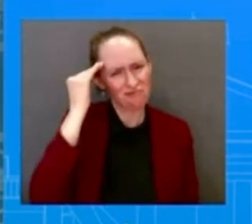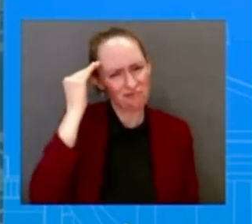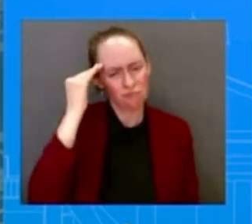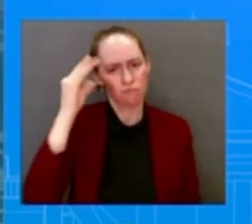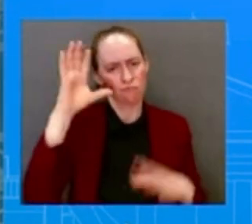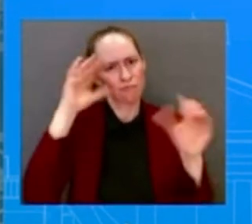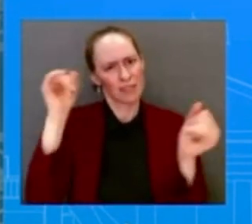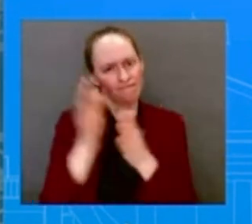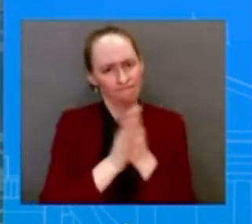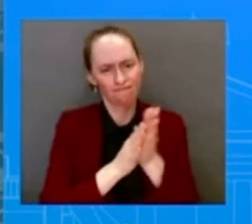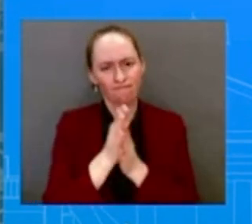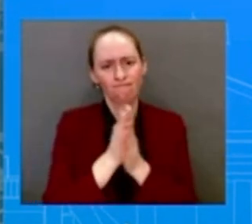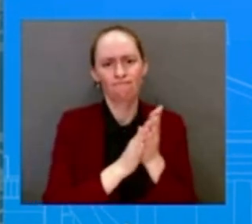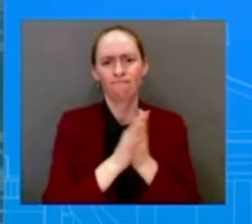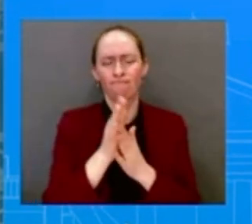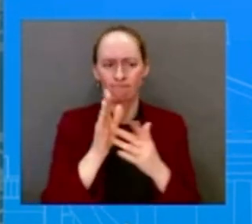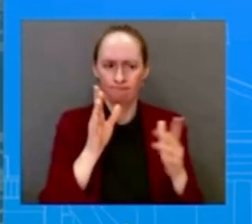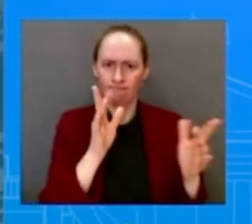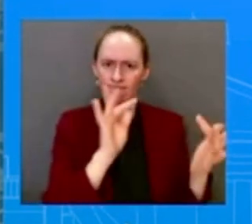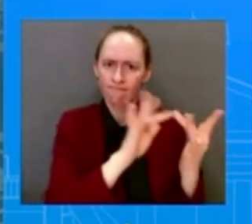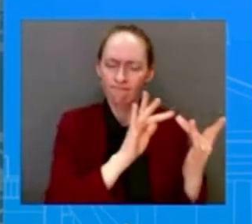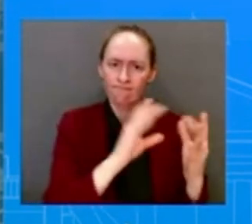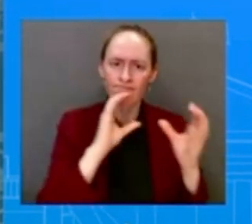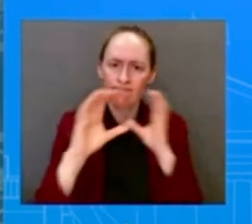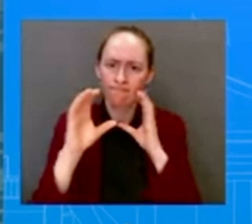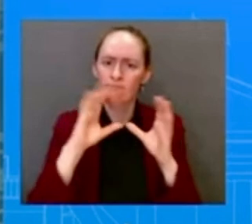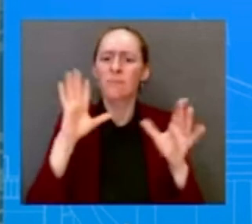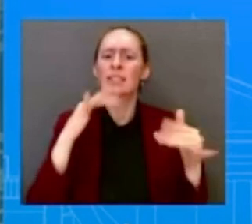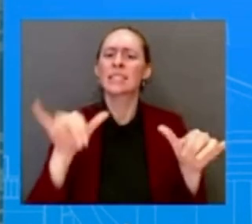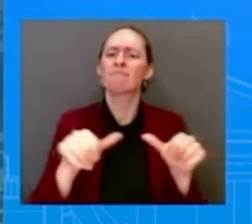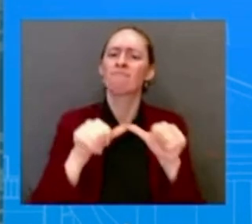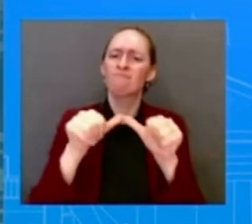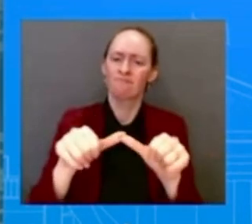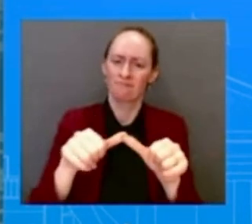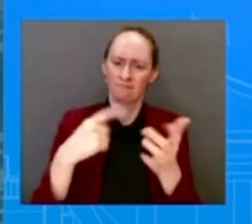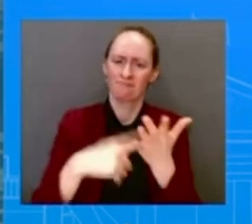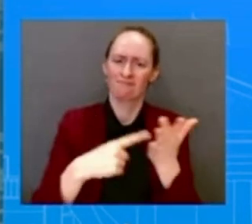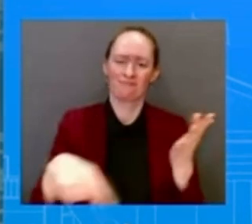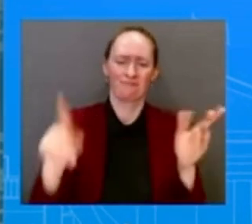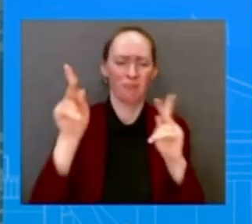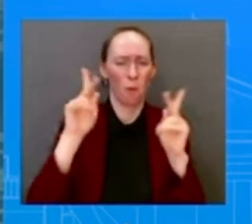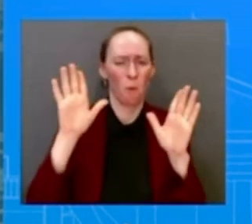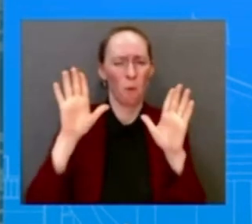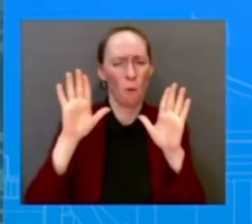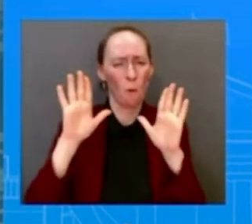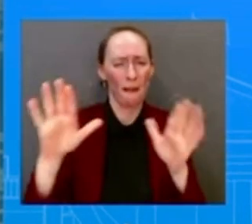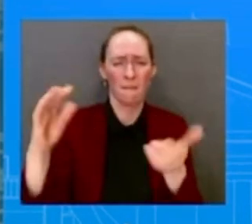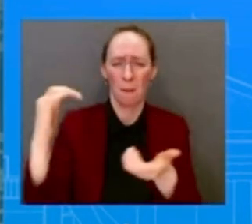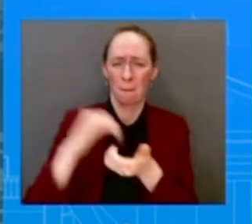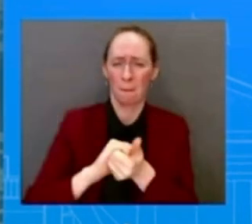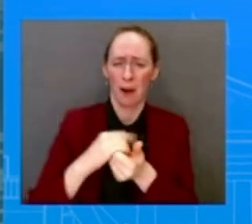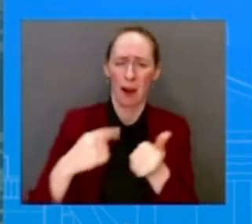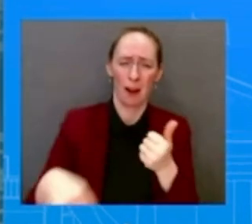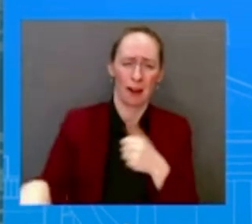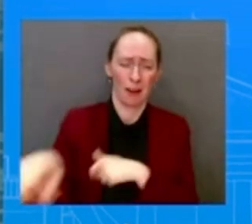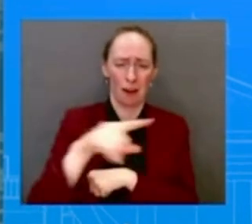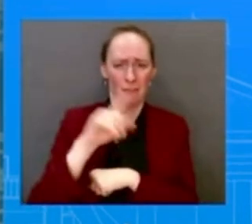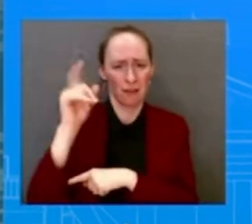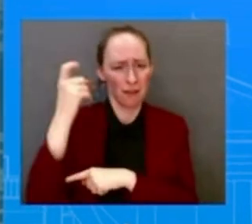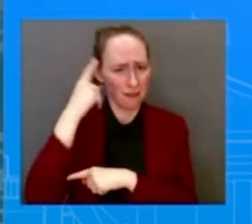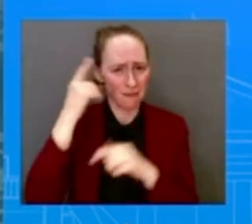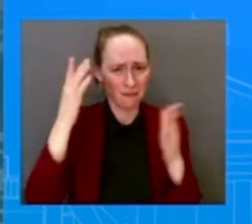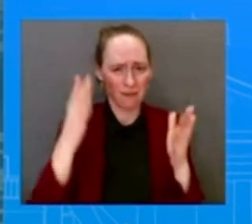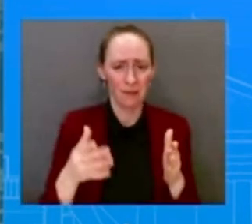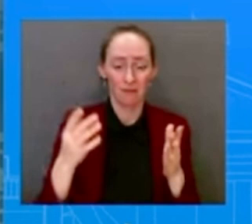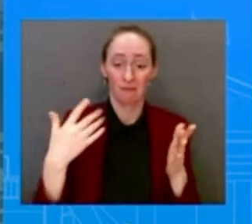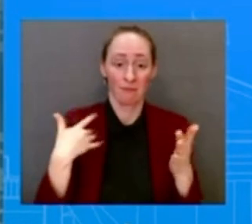and tomorrow. And they've been great partners with us with all of the different historical pieces of legislation that we have been able to